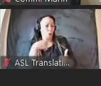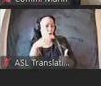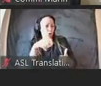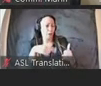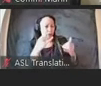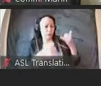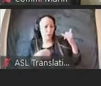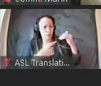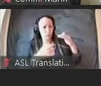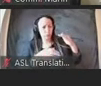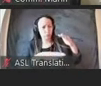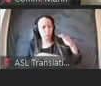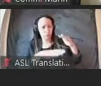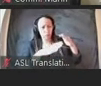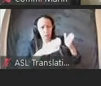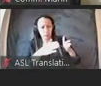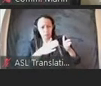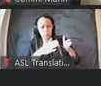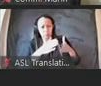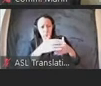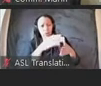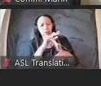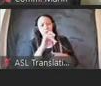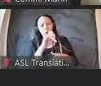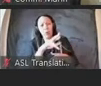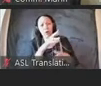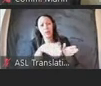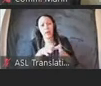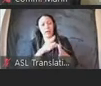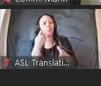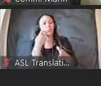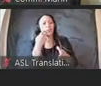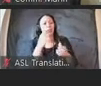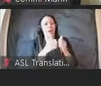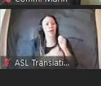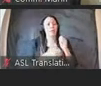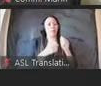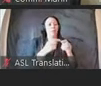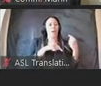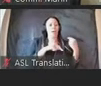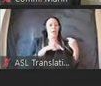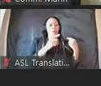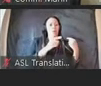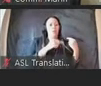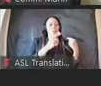plan. One more, two more maybe. There you go. Oh, you just added right back. One slide.